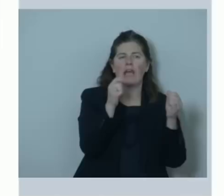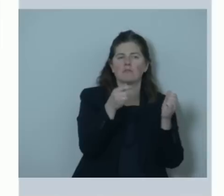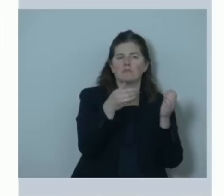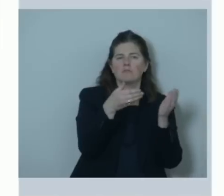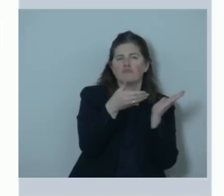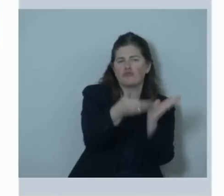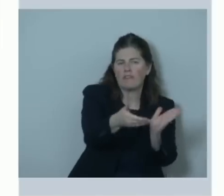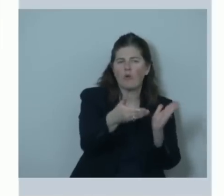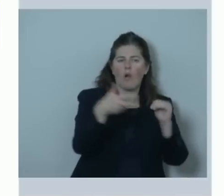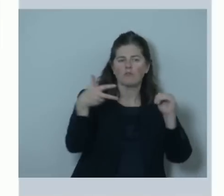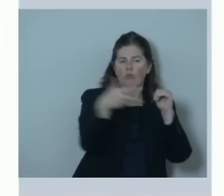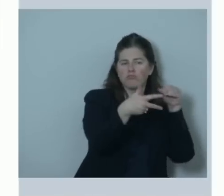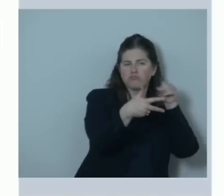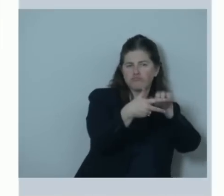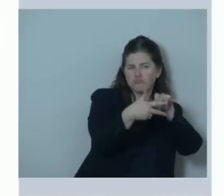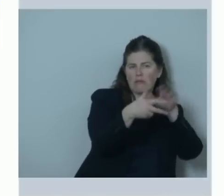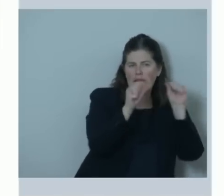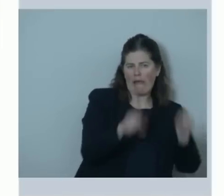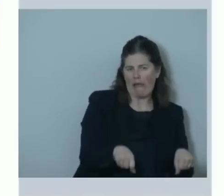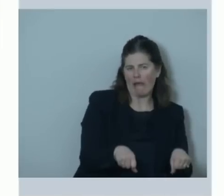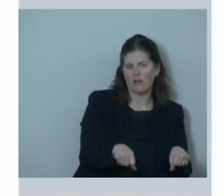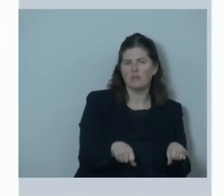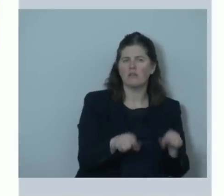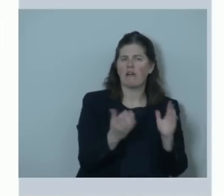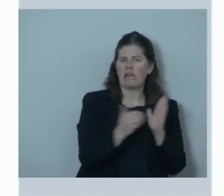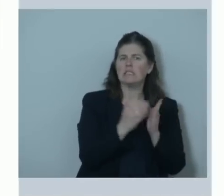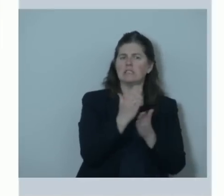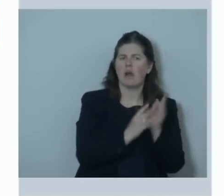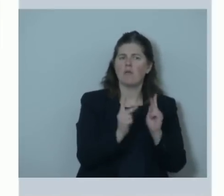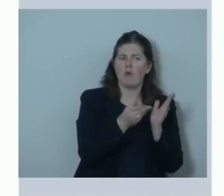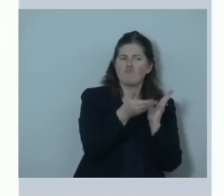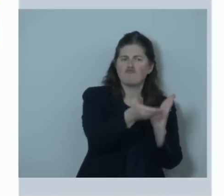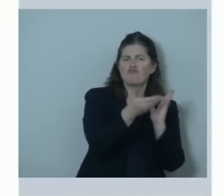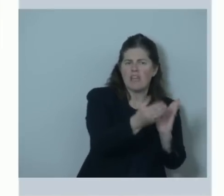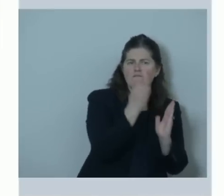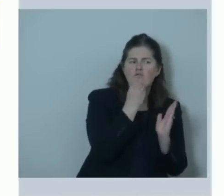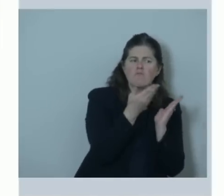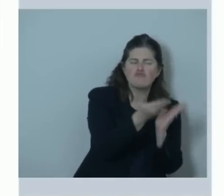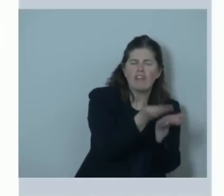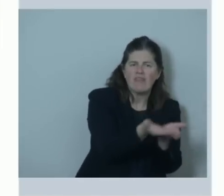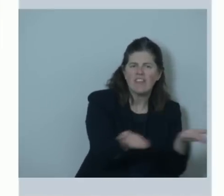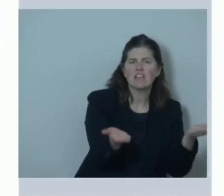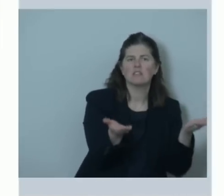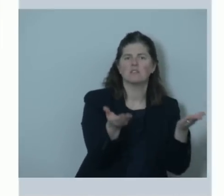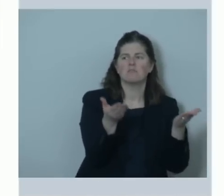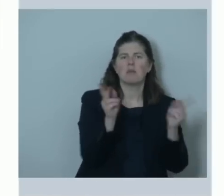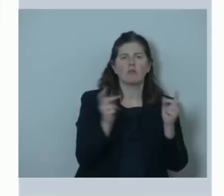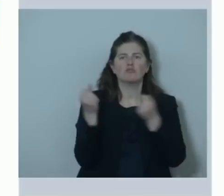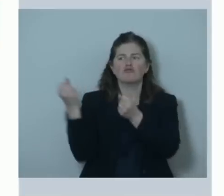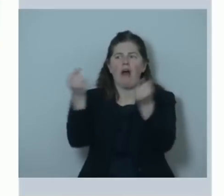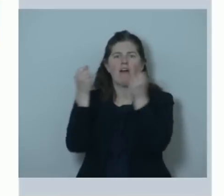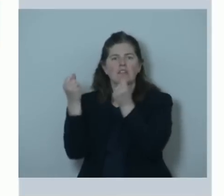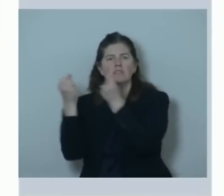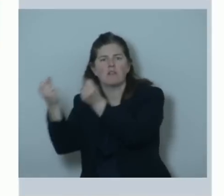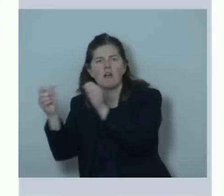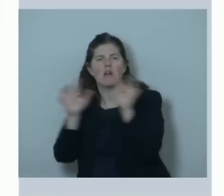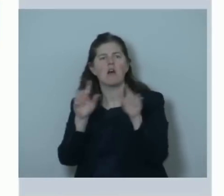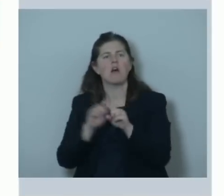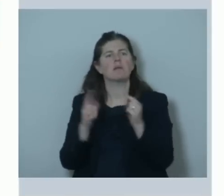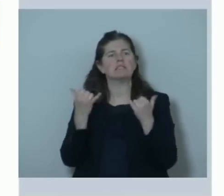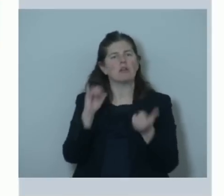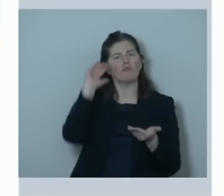and delivery. So again, you know, you still have people delivering and you still have people driving to a nursery, but we're